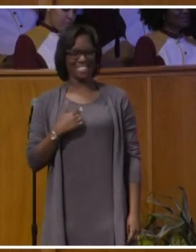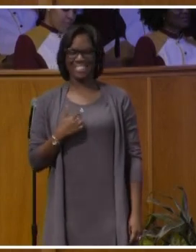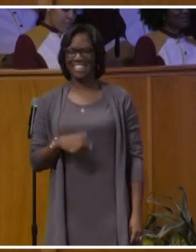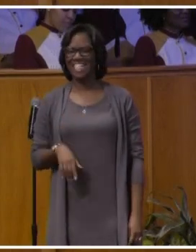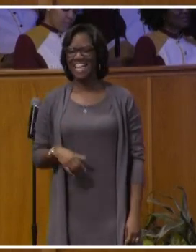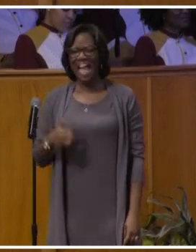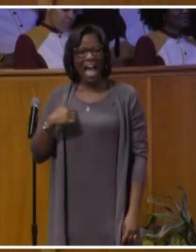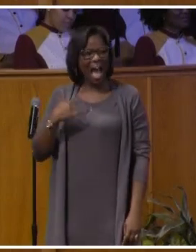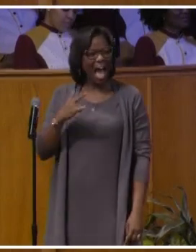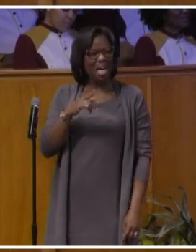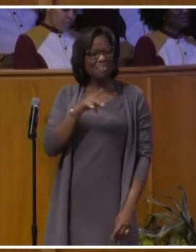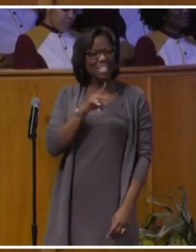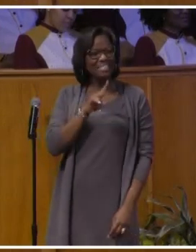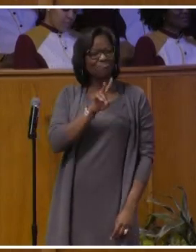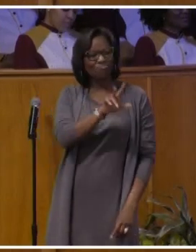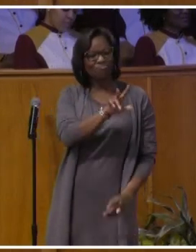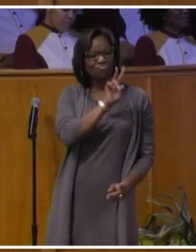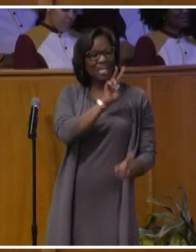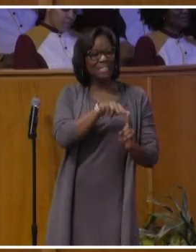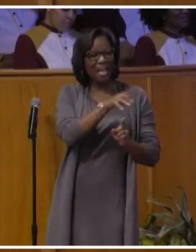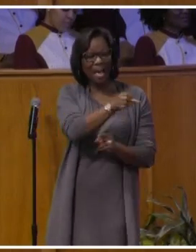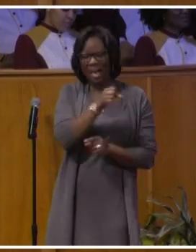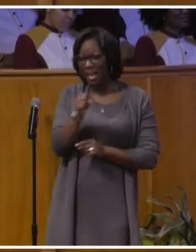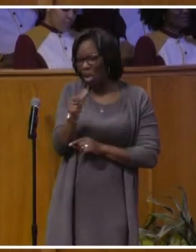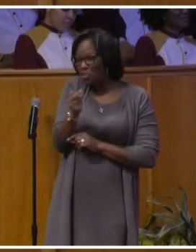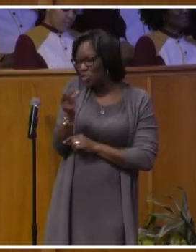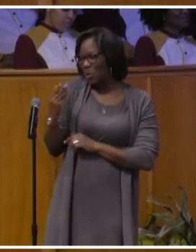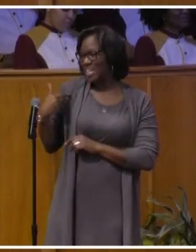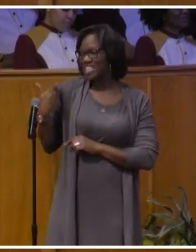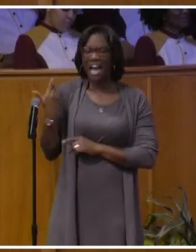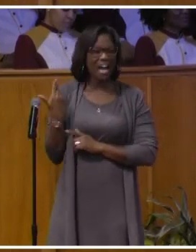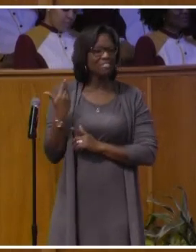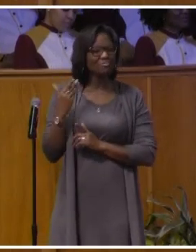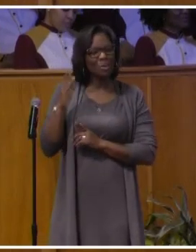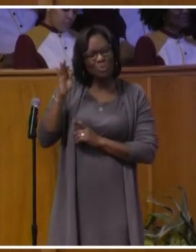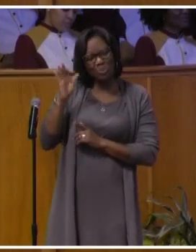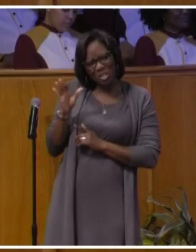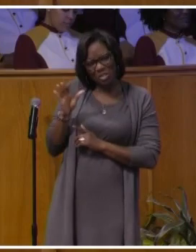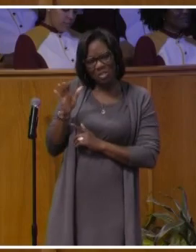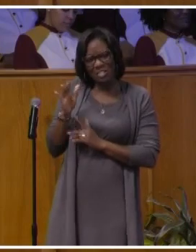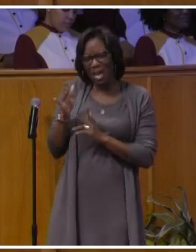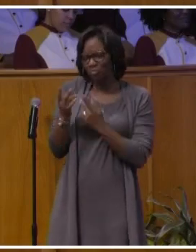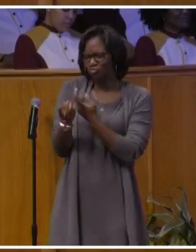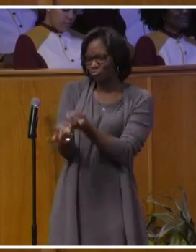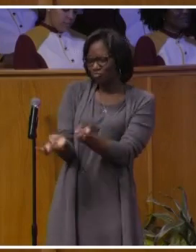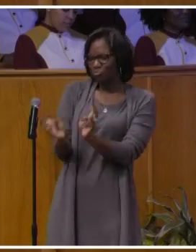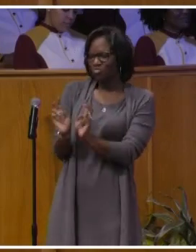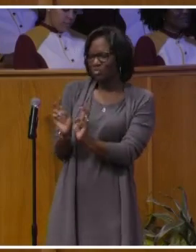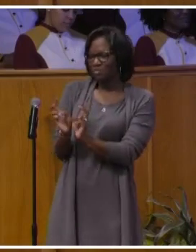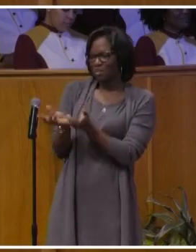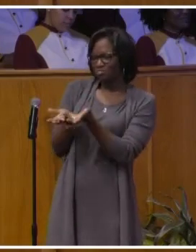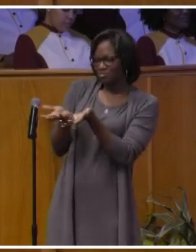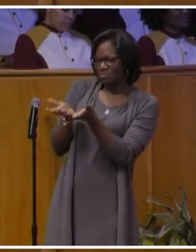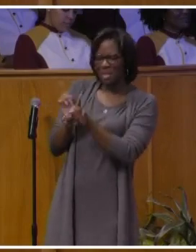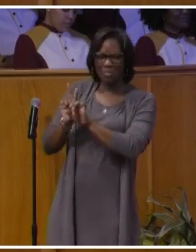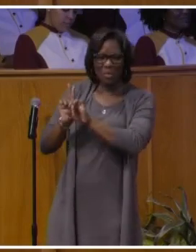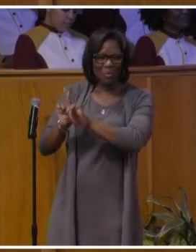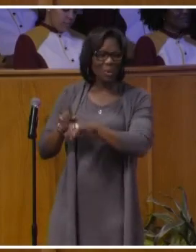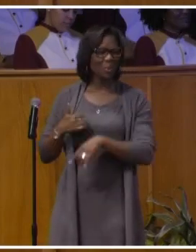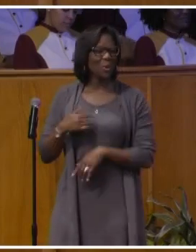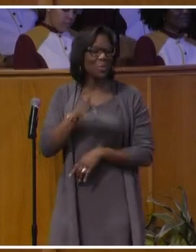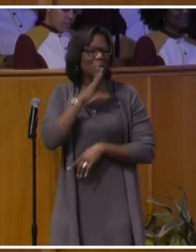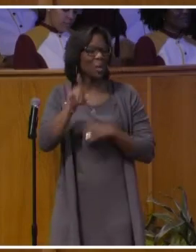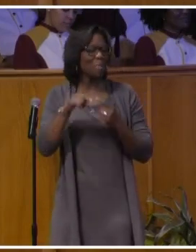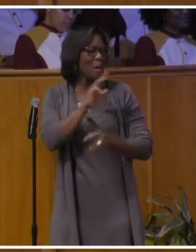and that I had been assigned a cohort of young seminarians to sit with and mentor. As we're talking